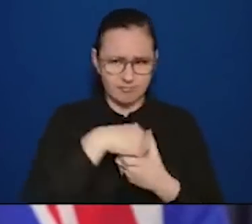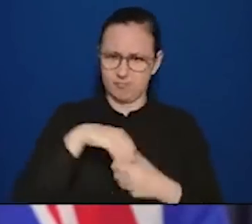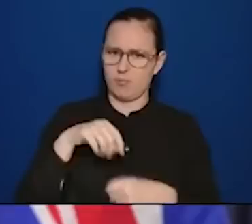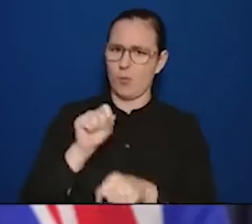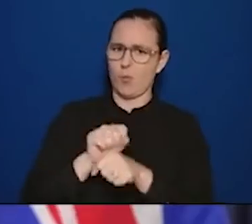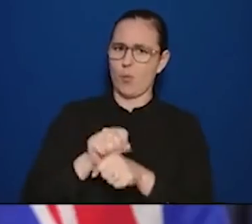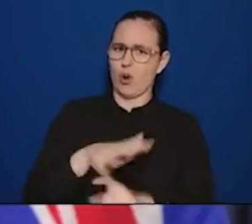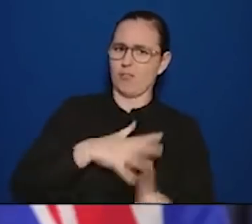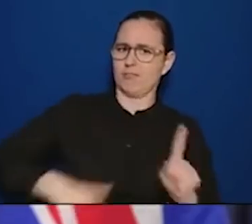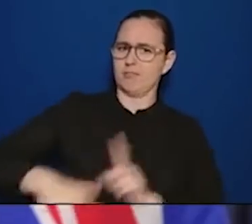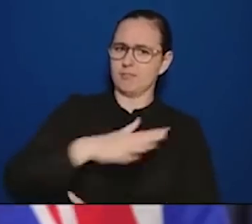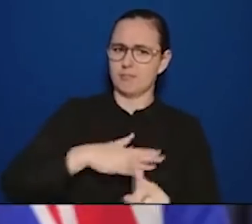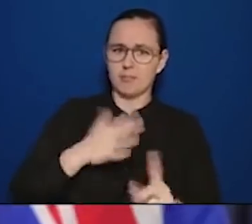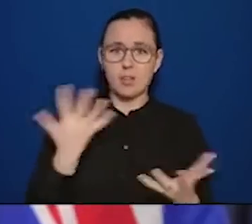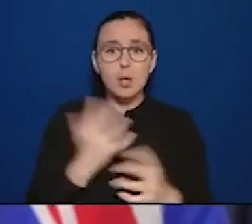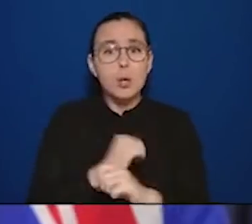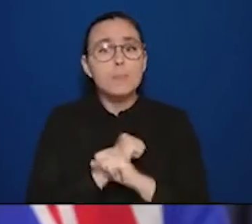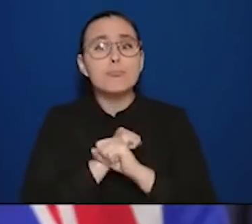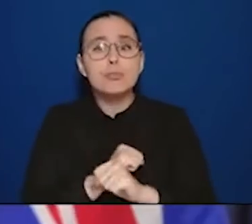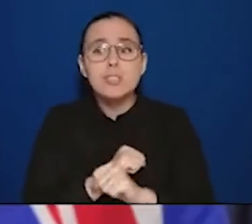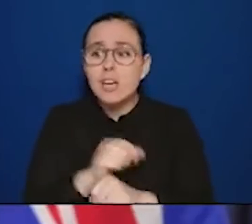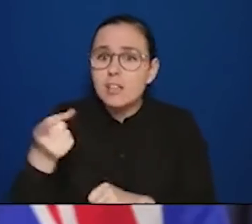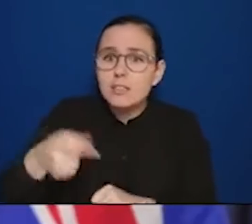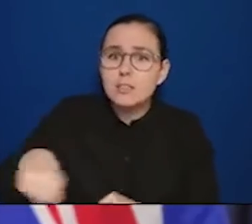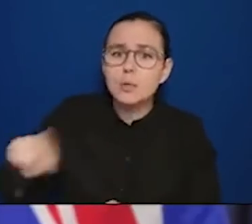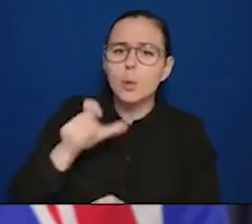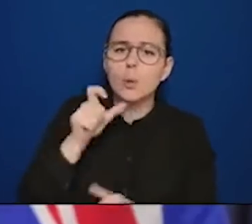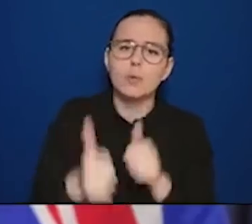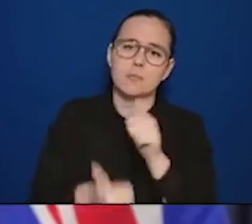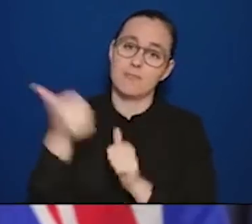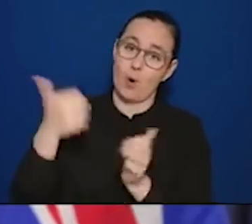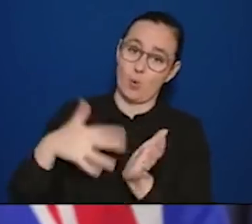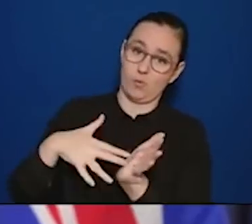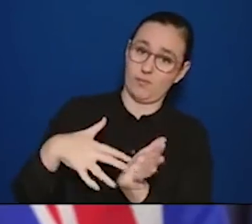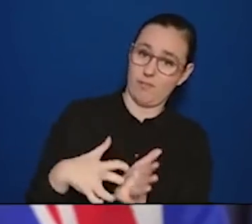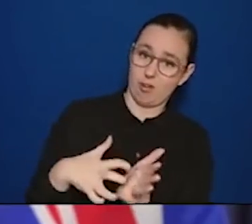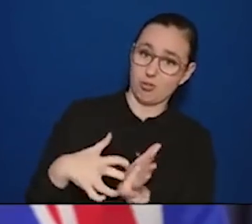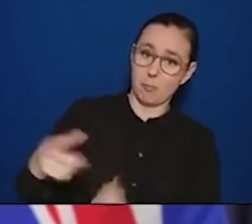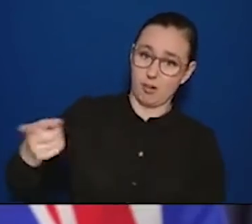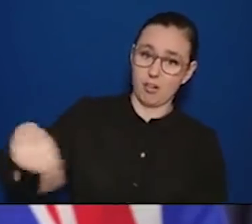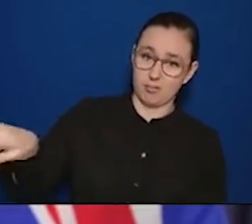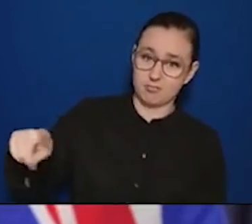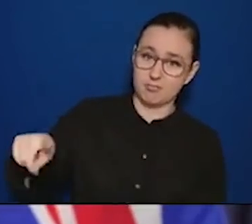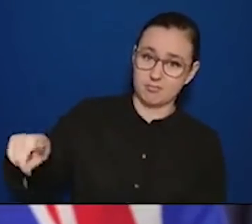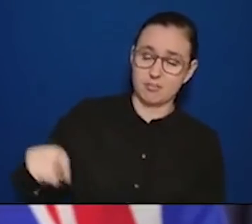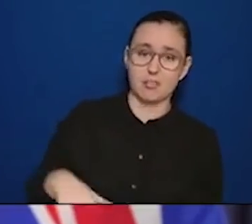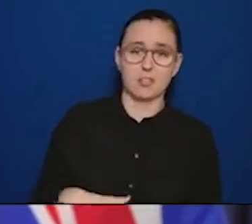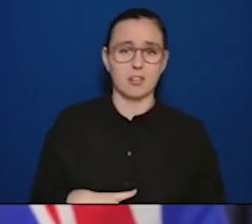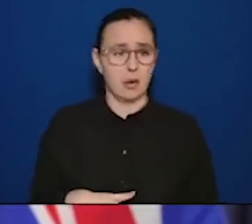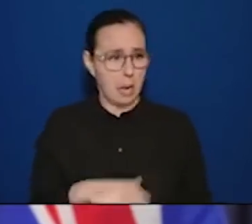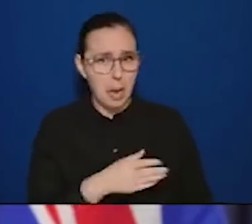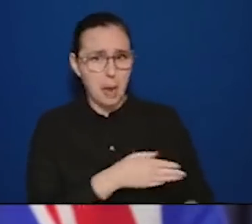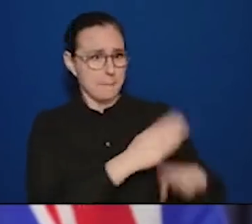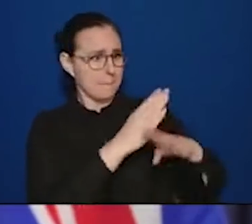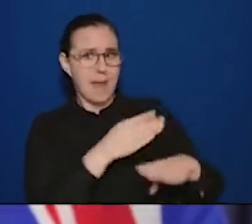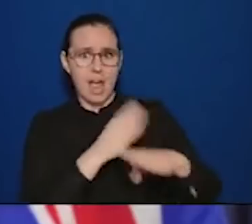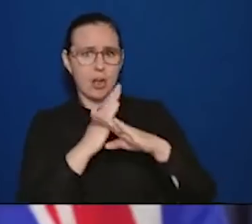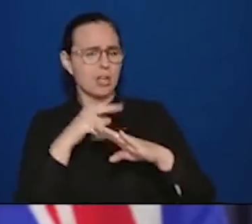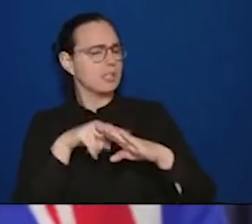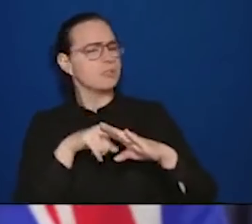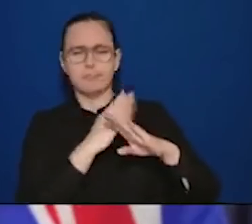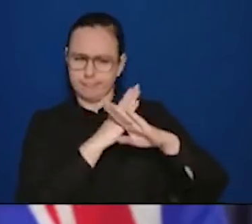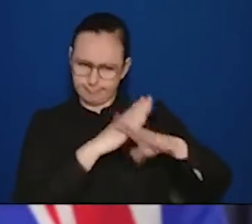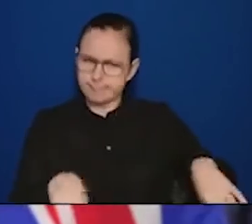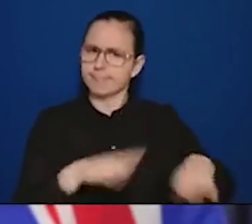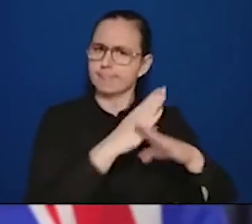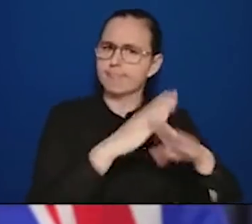workers in our society, and to remove barriers to success that many workers face every day. It is the right thing to